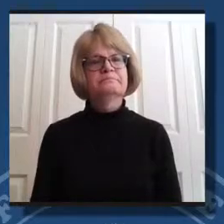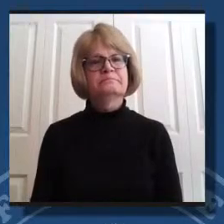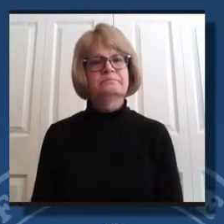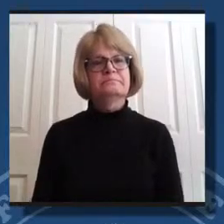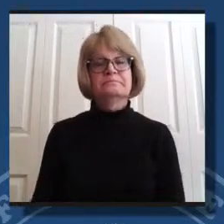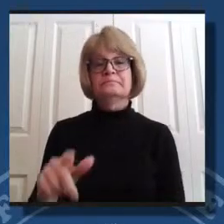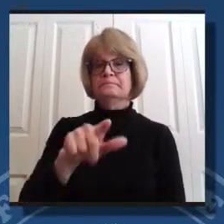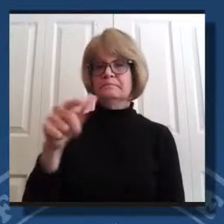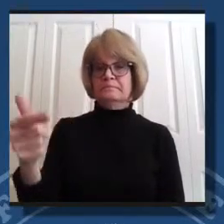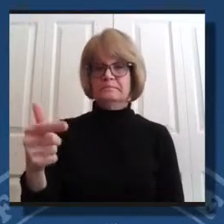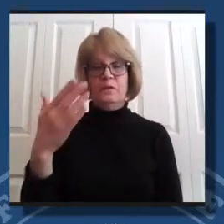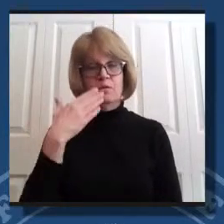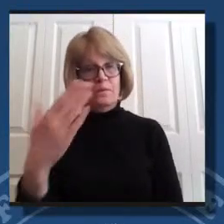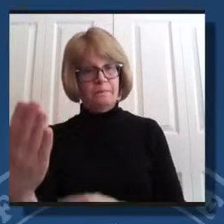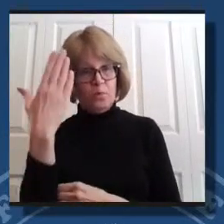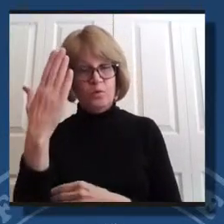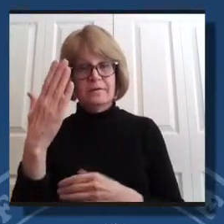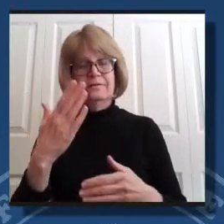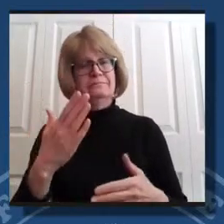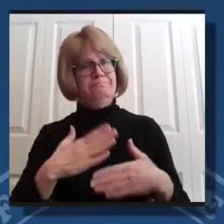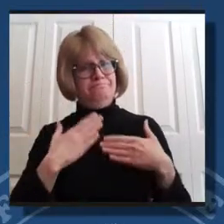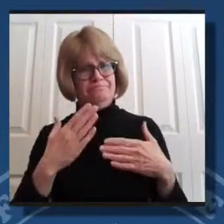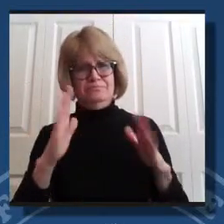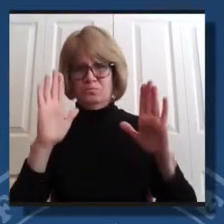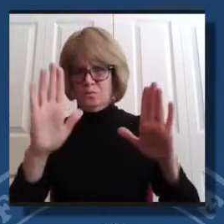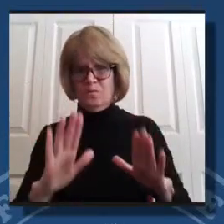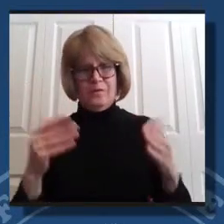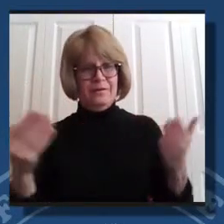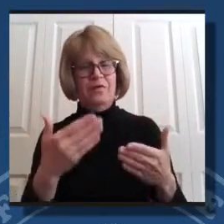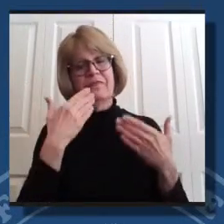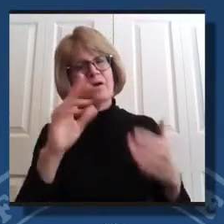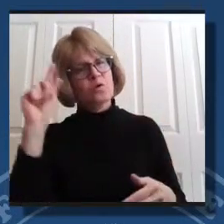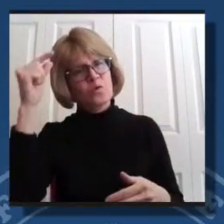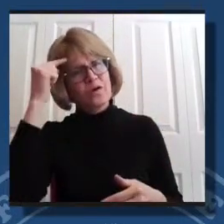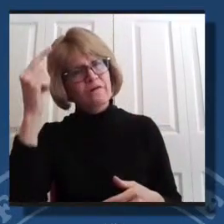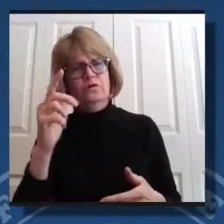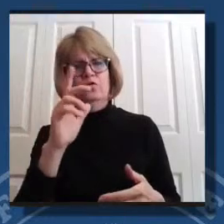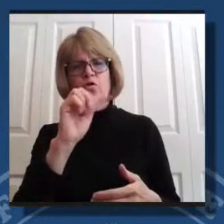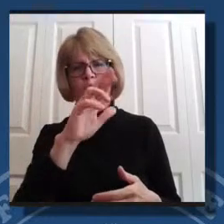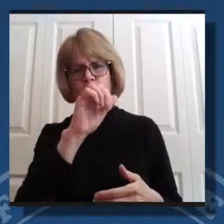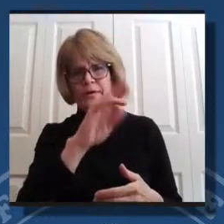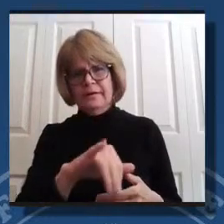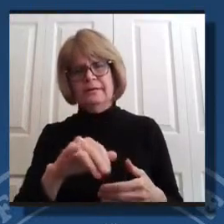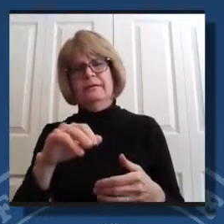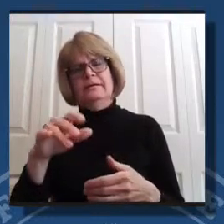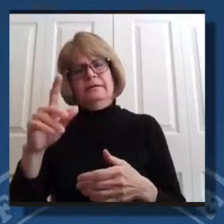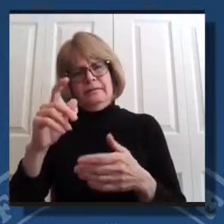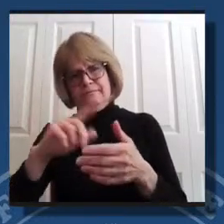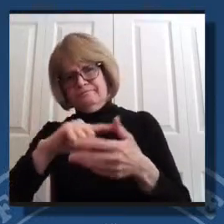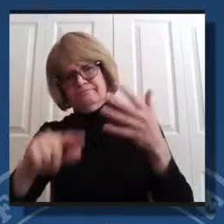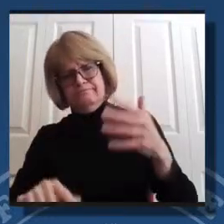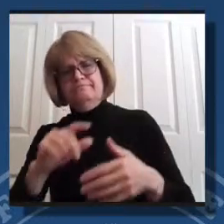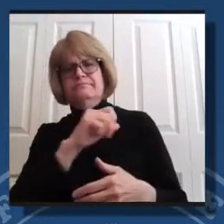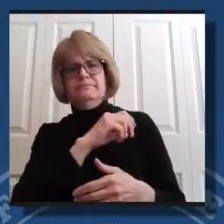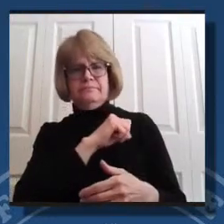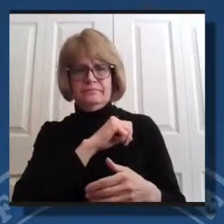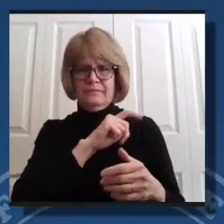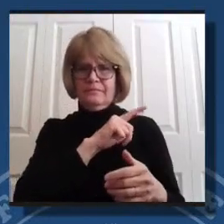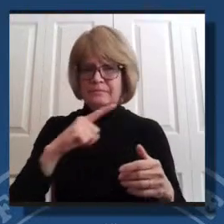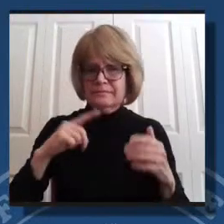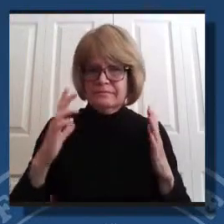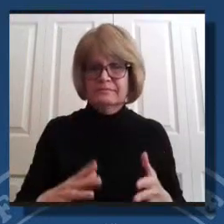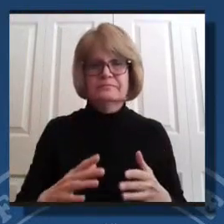Good morning. It's great to be here. Thank you, Governor Carney. Thank you, Secretary McQueen, Secretary Majewski, my colleague, Senator Gay,